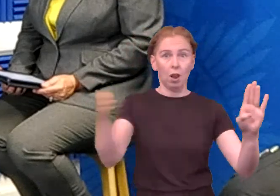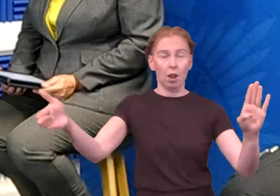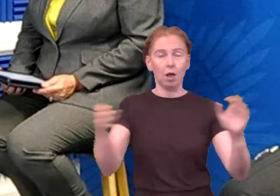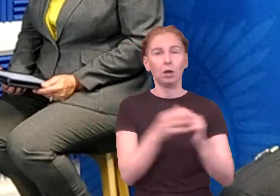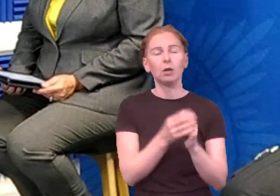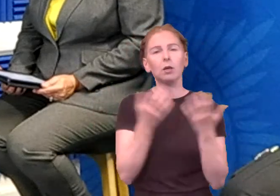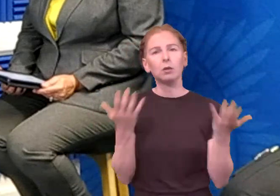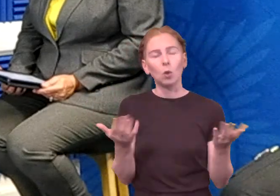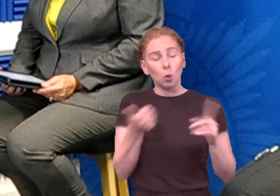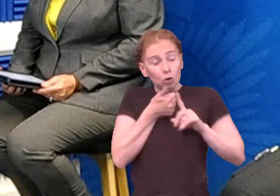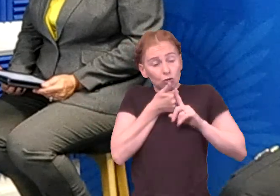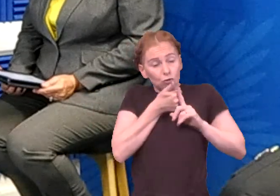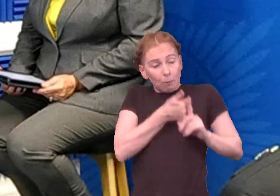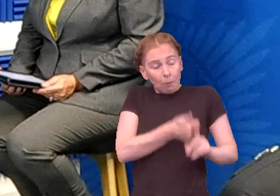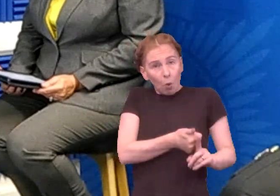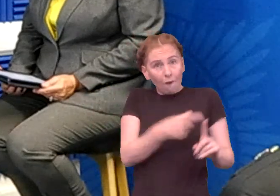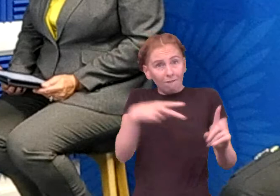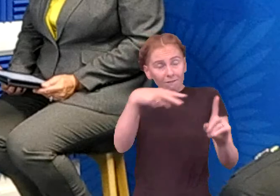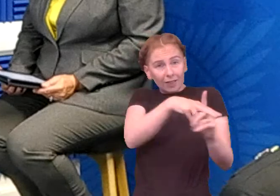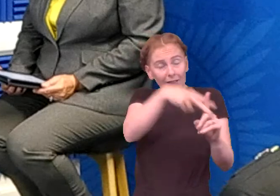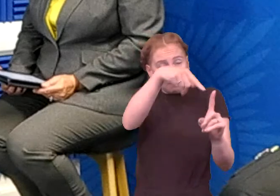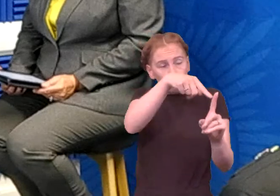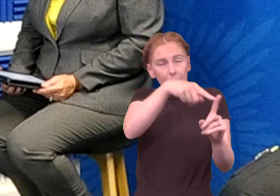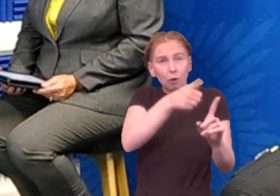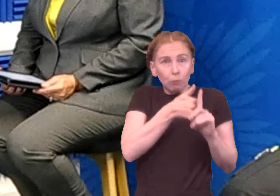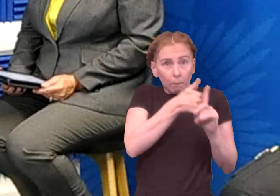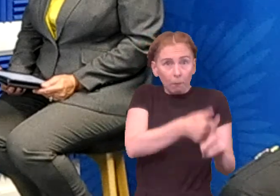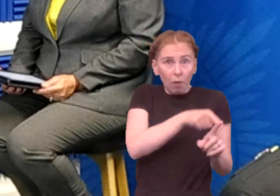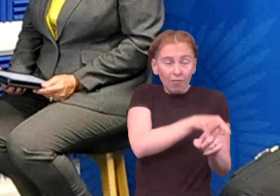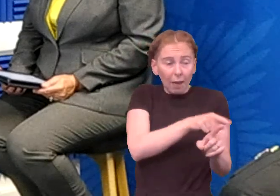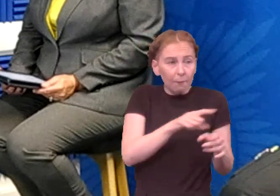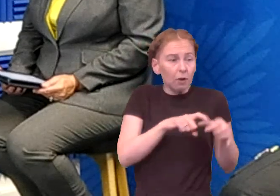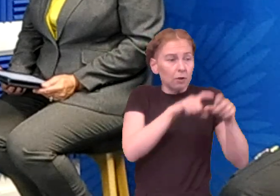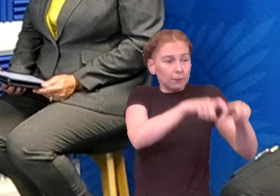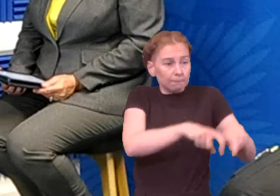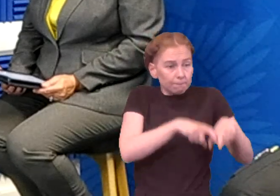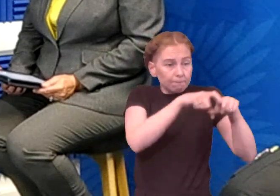keep my current investigation ongoing. So I think that,